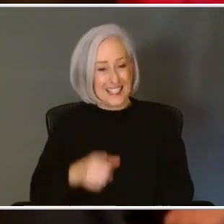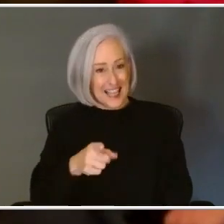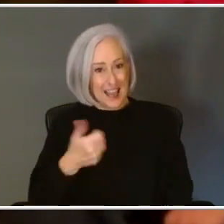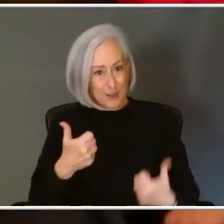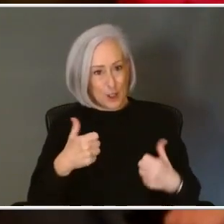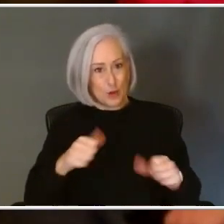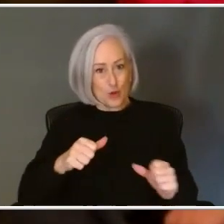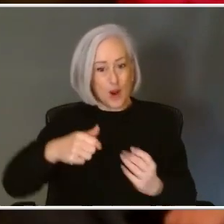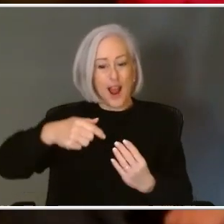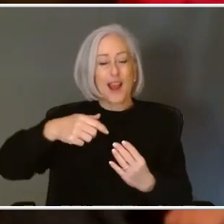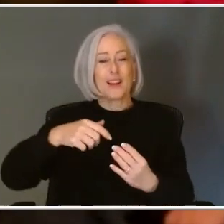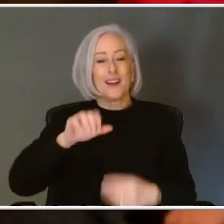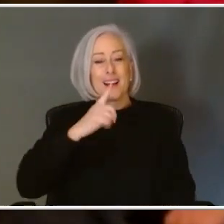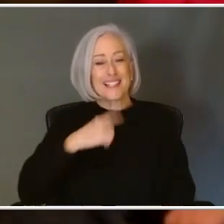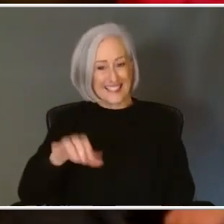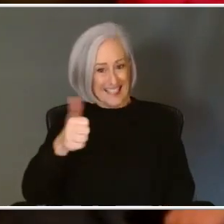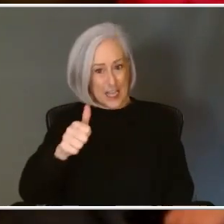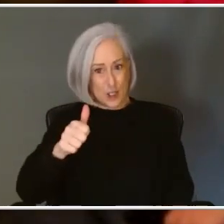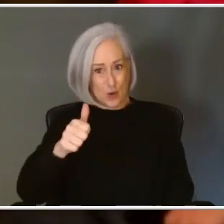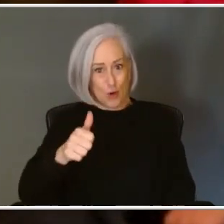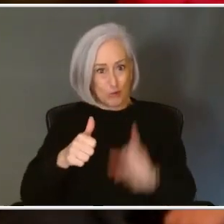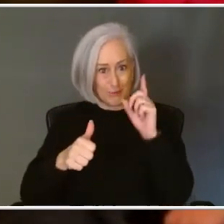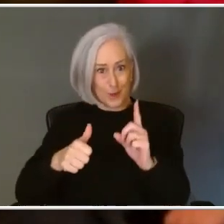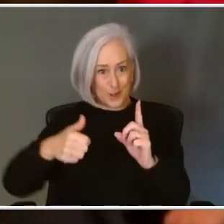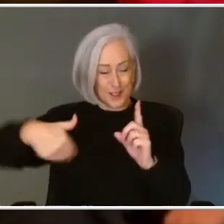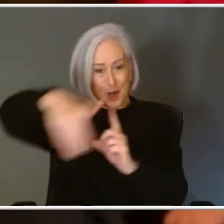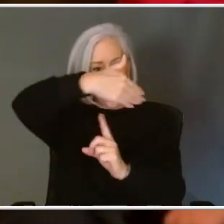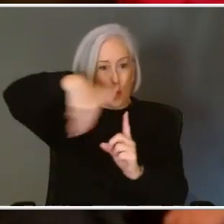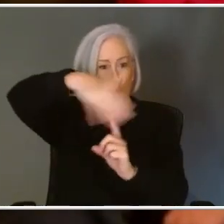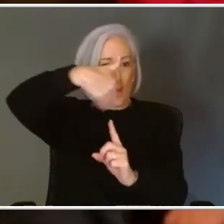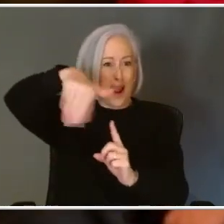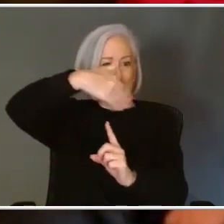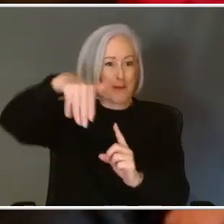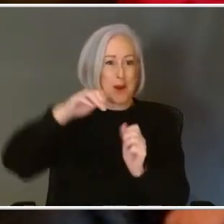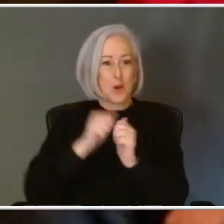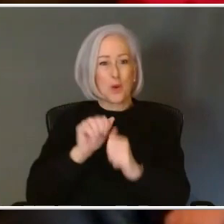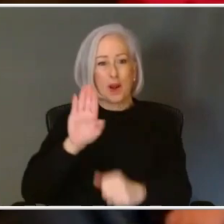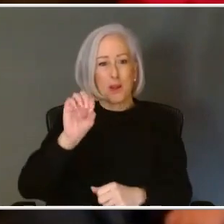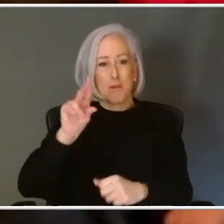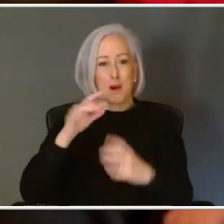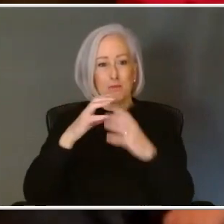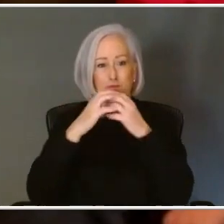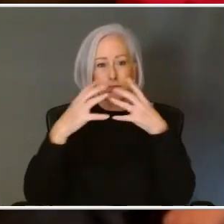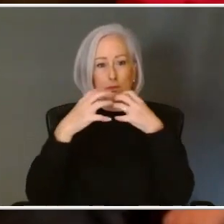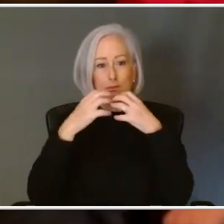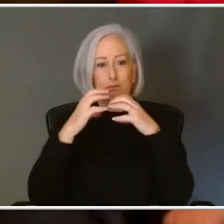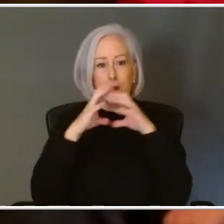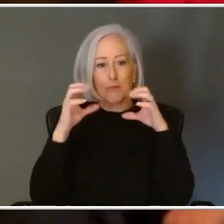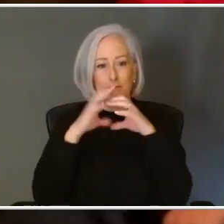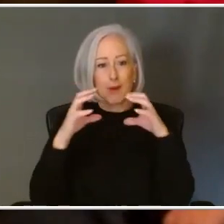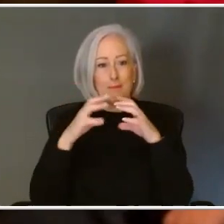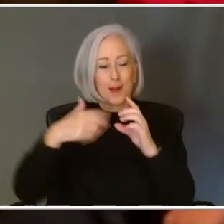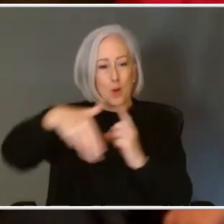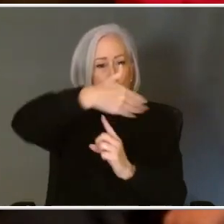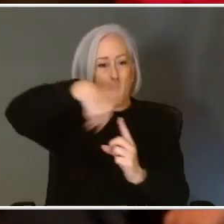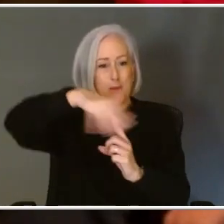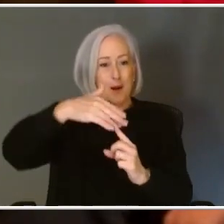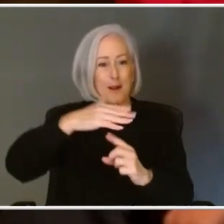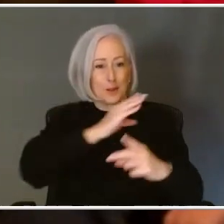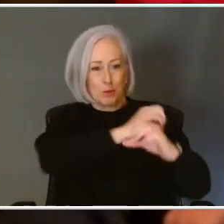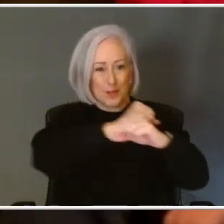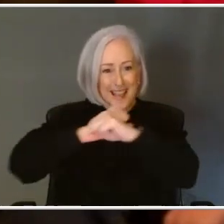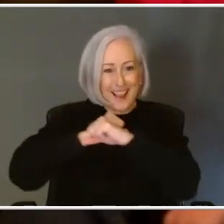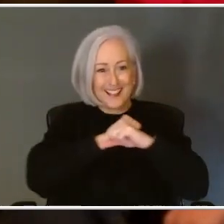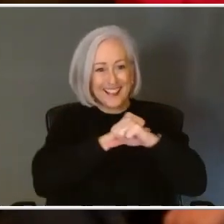wrap a 10-year-old in bubble wrap. It doesn't work. Not lately. We did our best. But really, the recovery